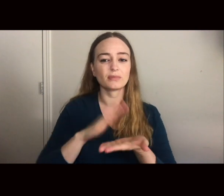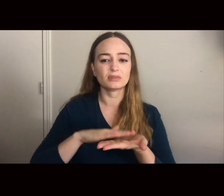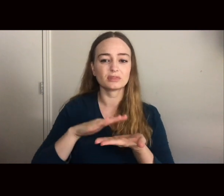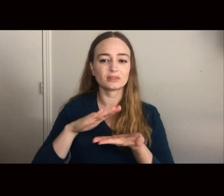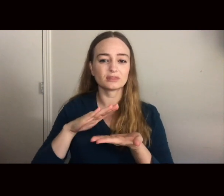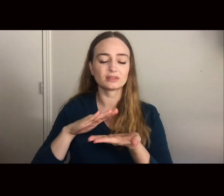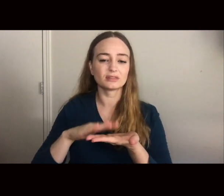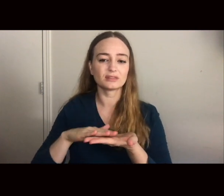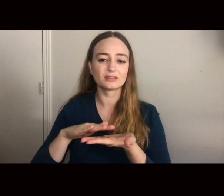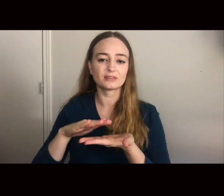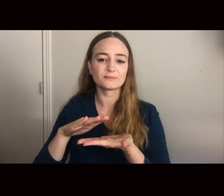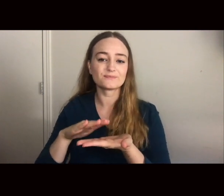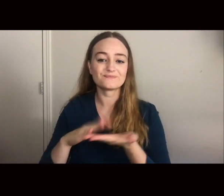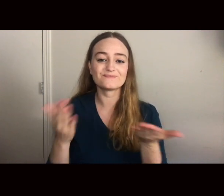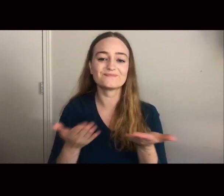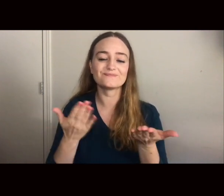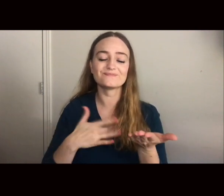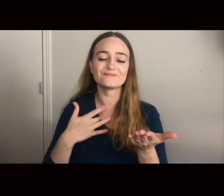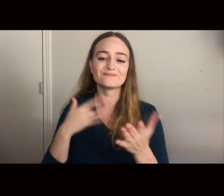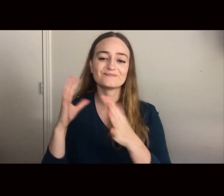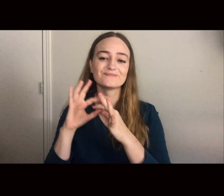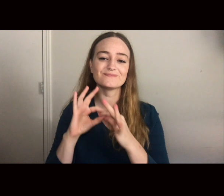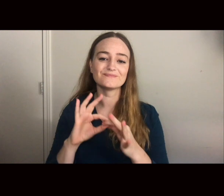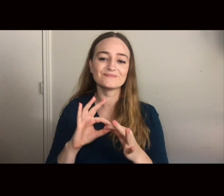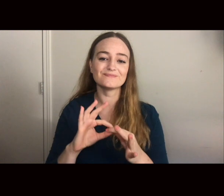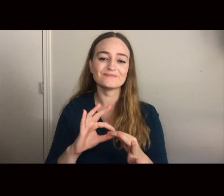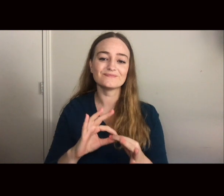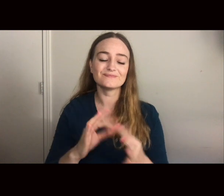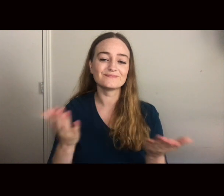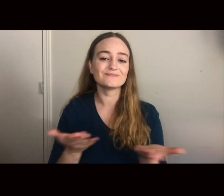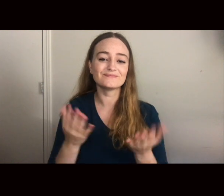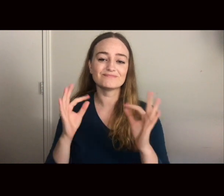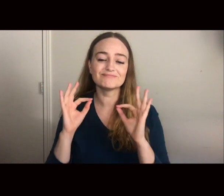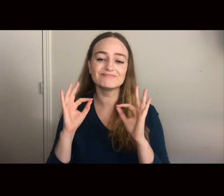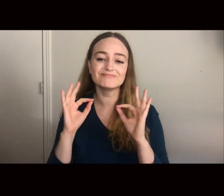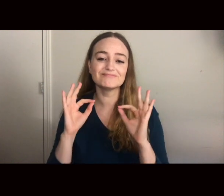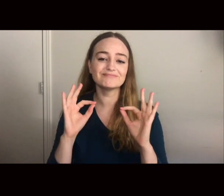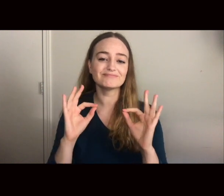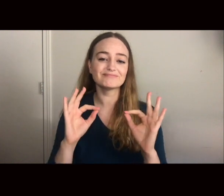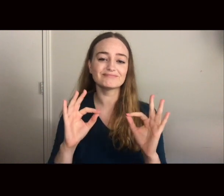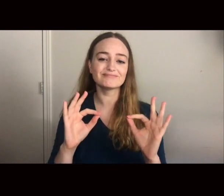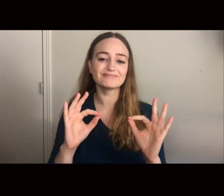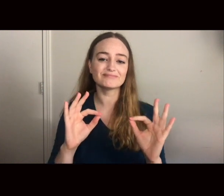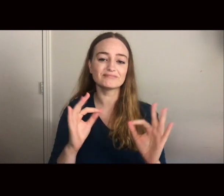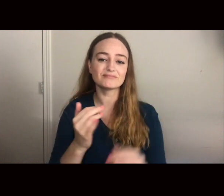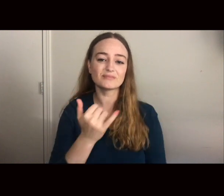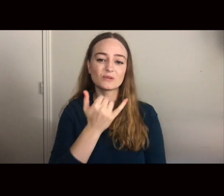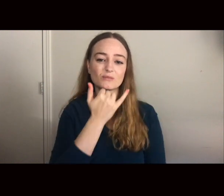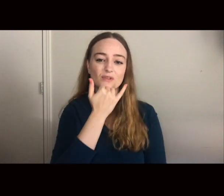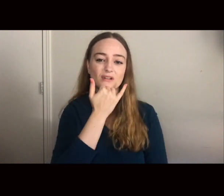the wrong Right song rhyme. is with the wrong Space rhyme. where I belong. Space I'm where just I in the belong. Right place at